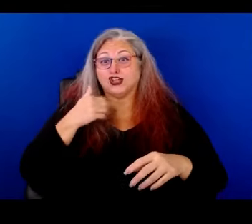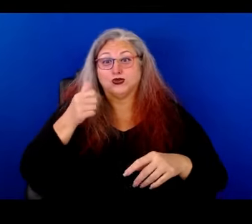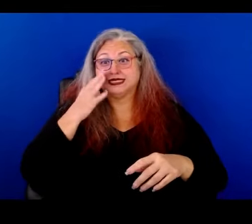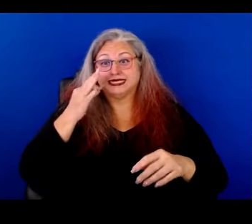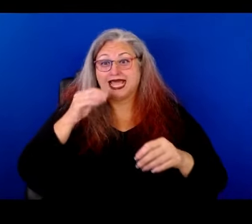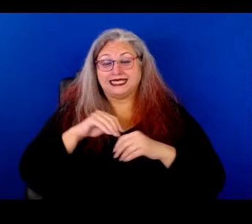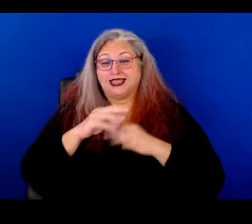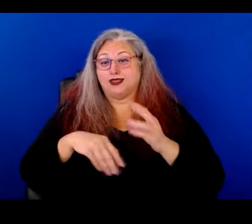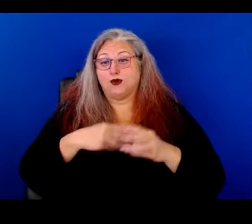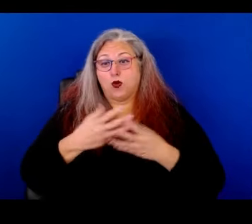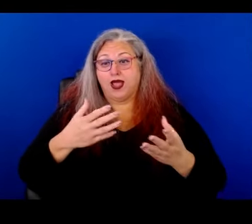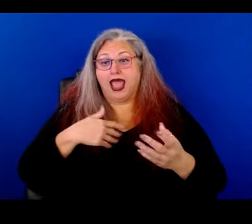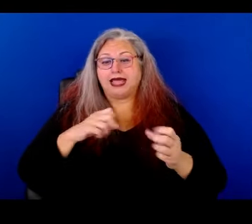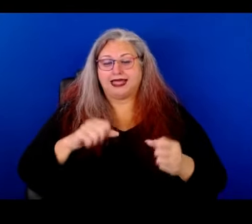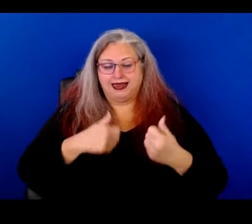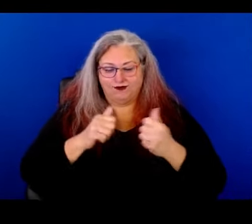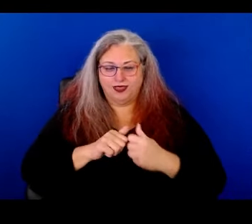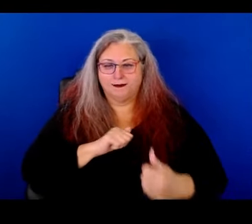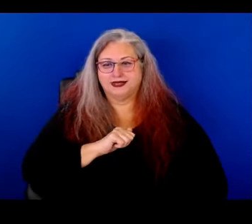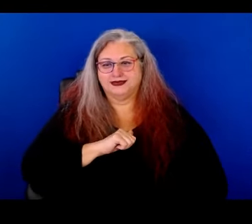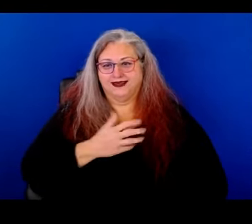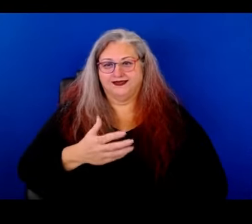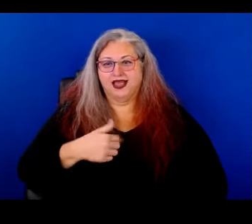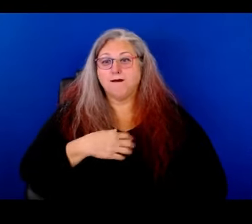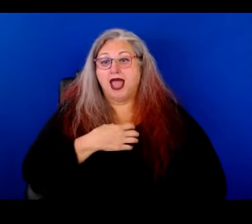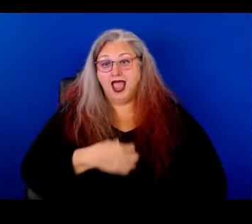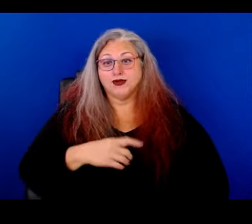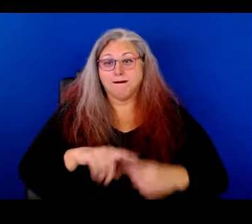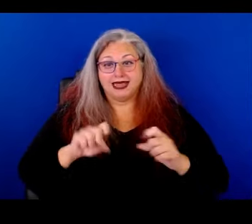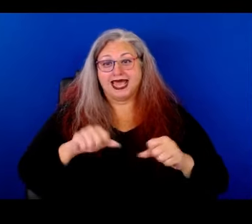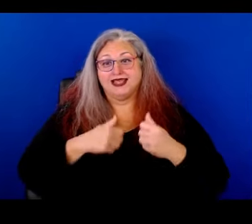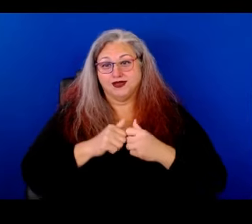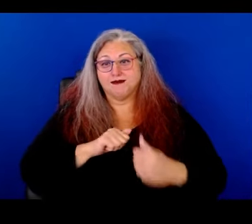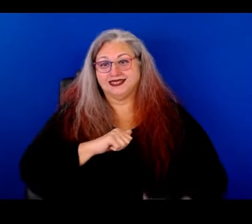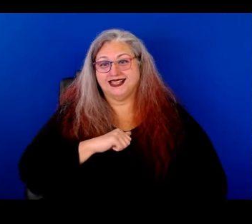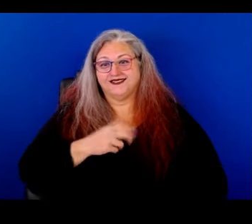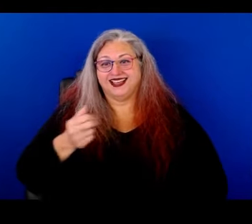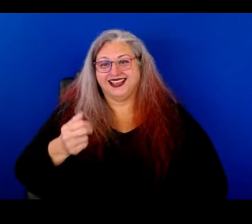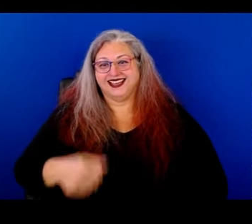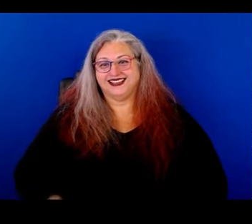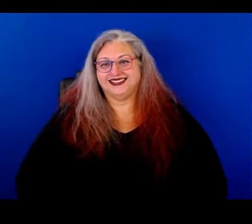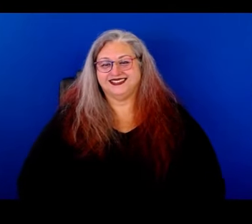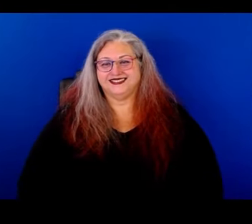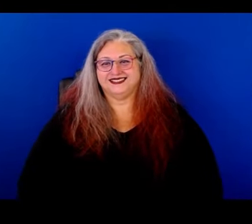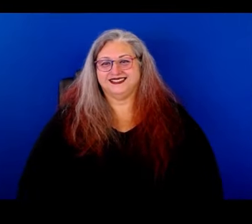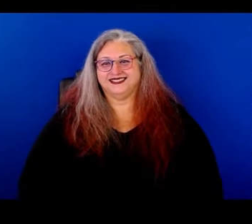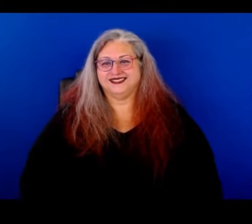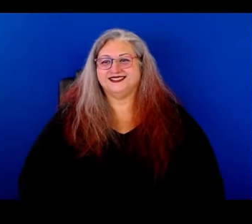cutest cats in the world. And I can live with myself. I'm hungry, but I can live with myself. Yeah.